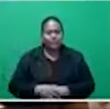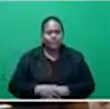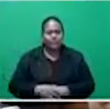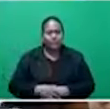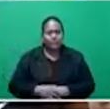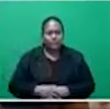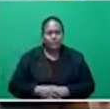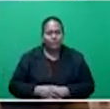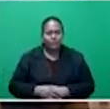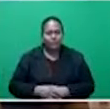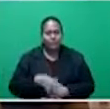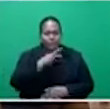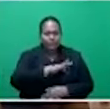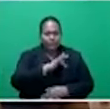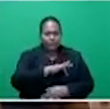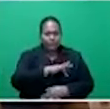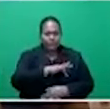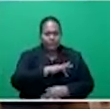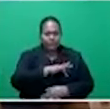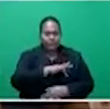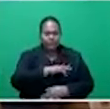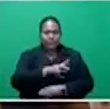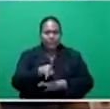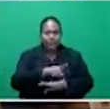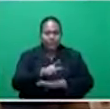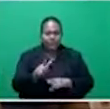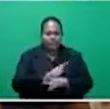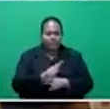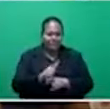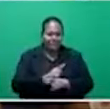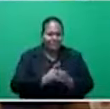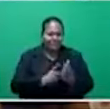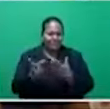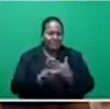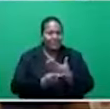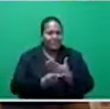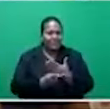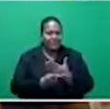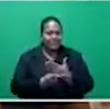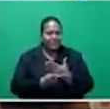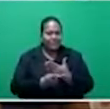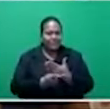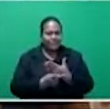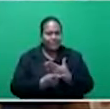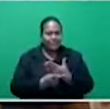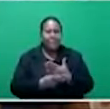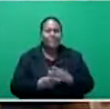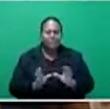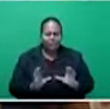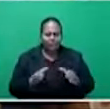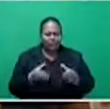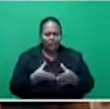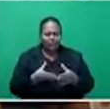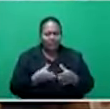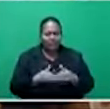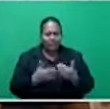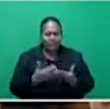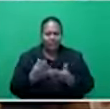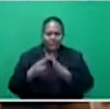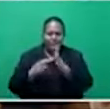are the beneficiary of the Pacific Labour Scheme. All Fijians are beneficiary of the Duavata initiative that we have with New Zealand,